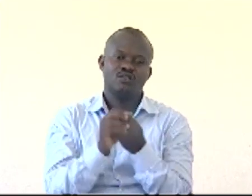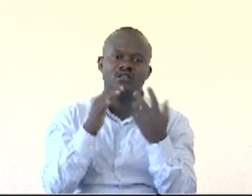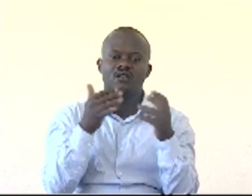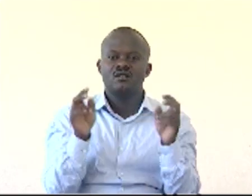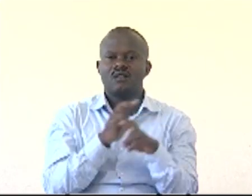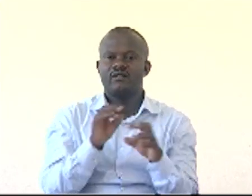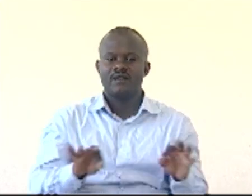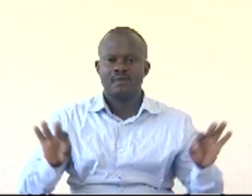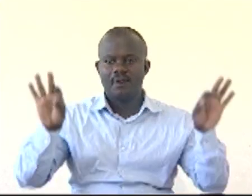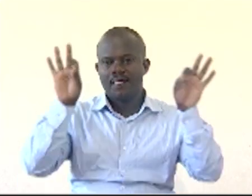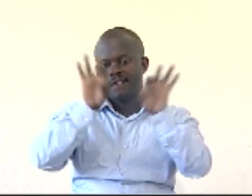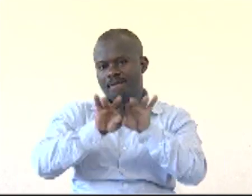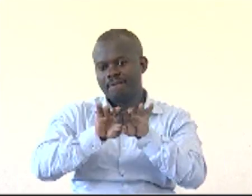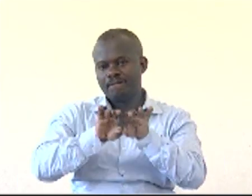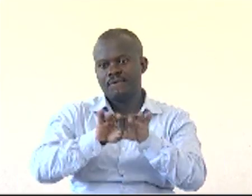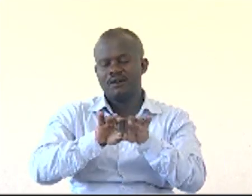very important